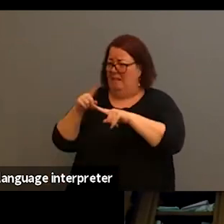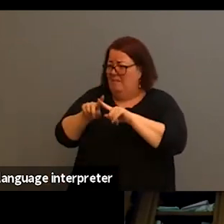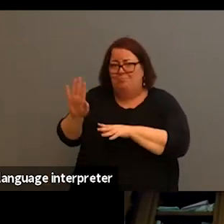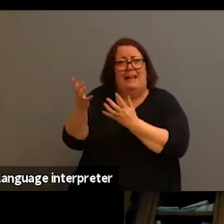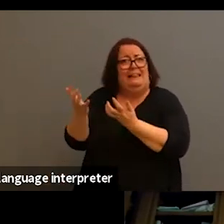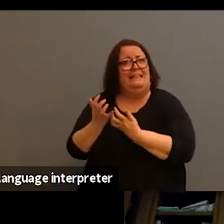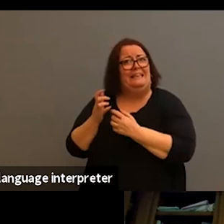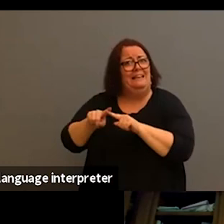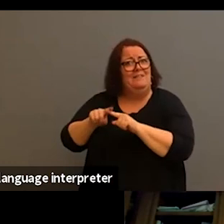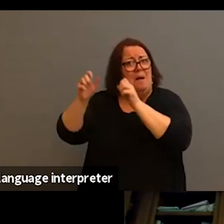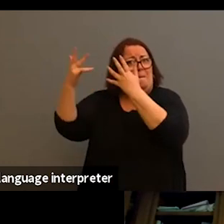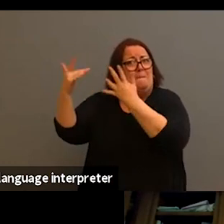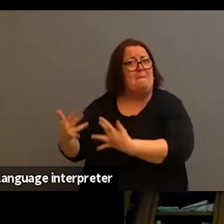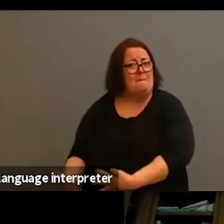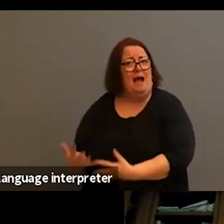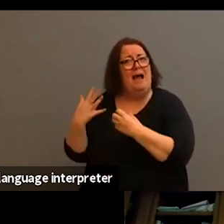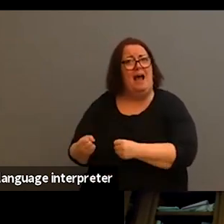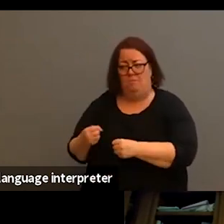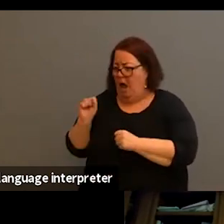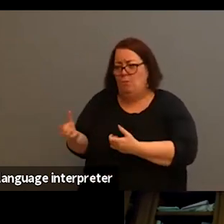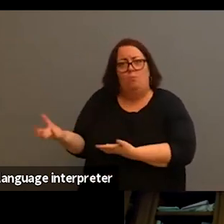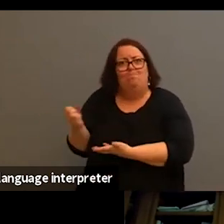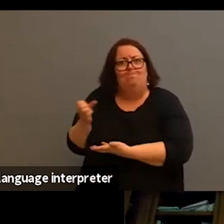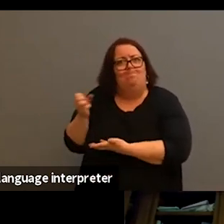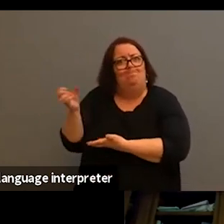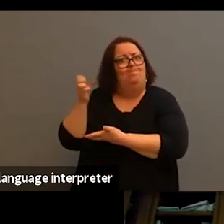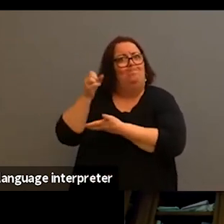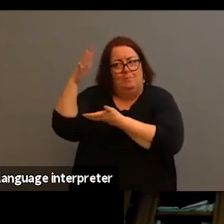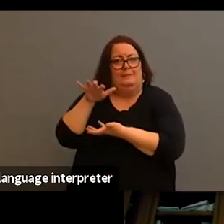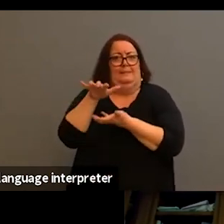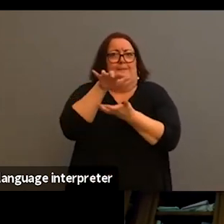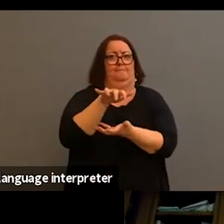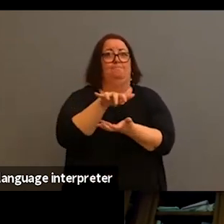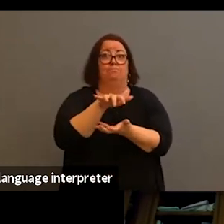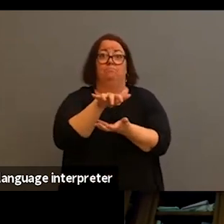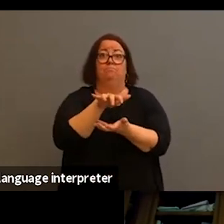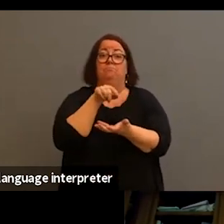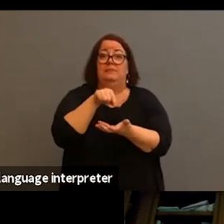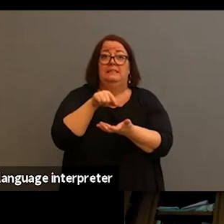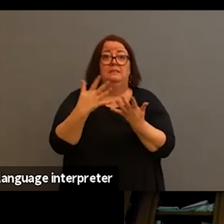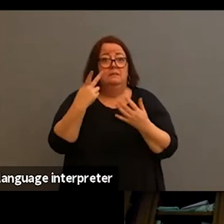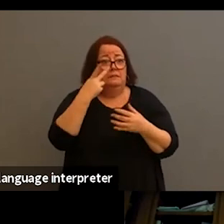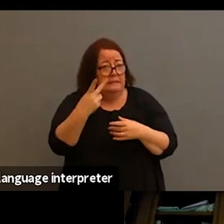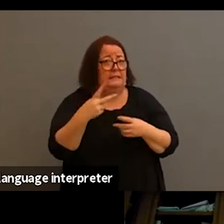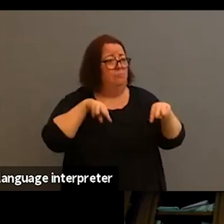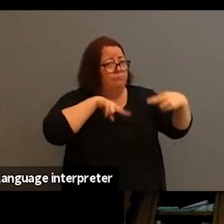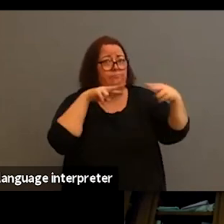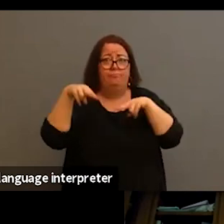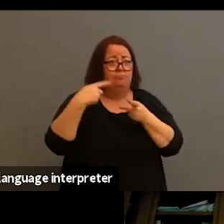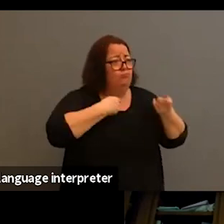many factors like gender, economical situation, wherever in the world you are acting and so on.